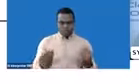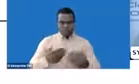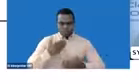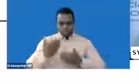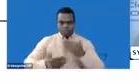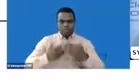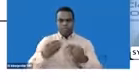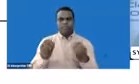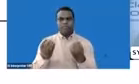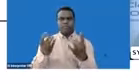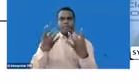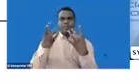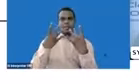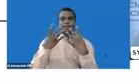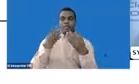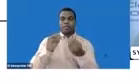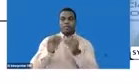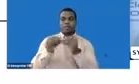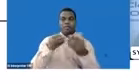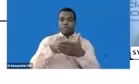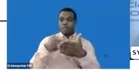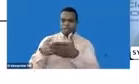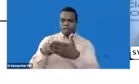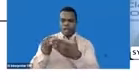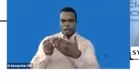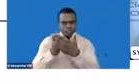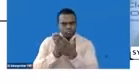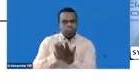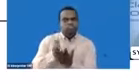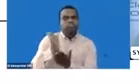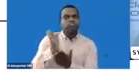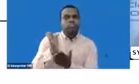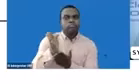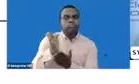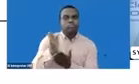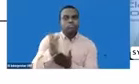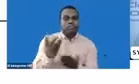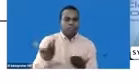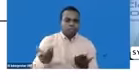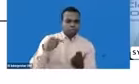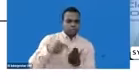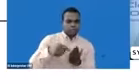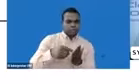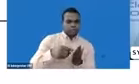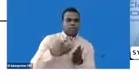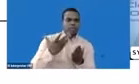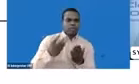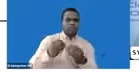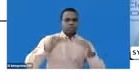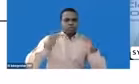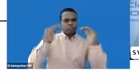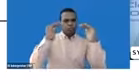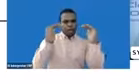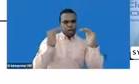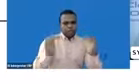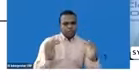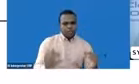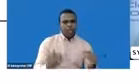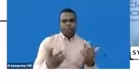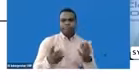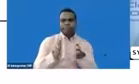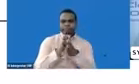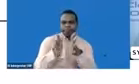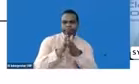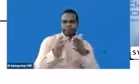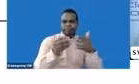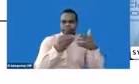and assessment plans. And the target group of the model curriculum are vocational education